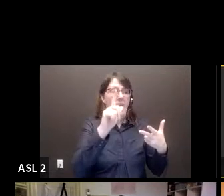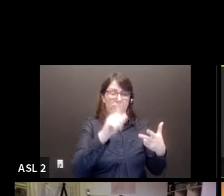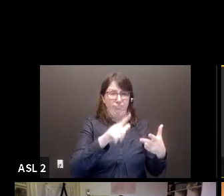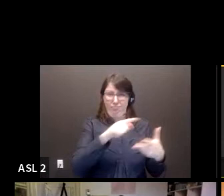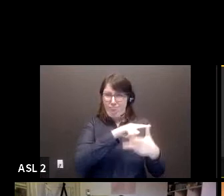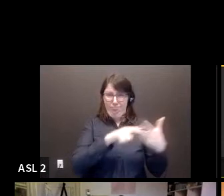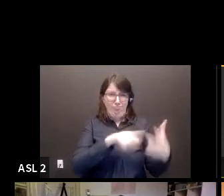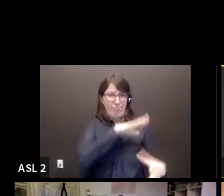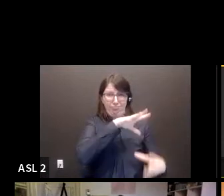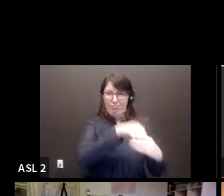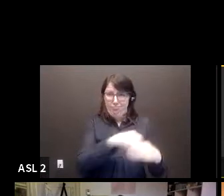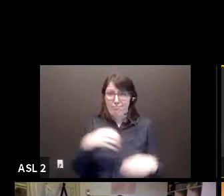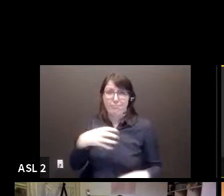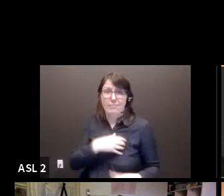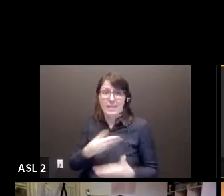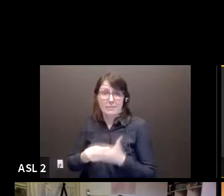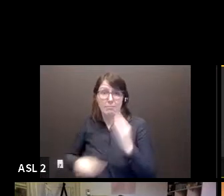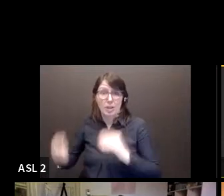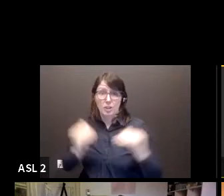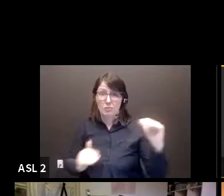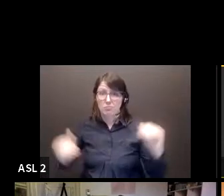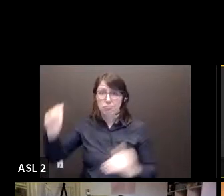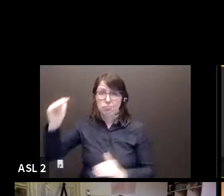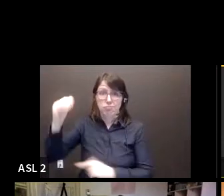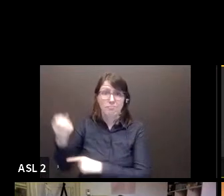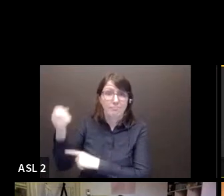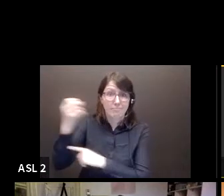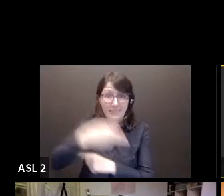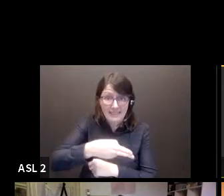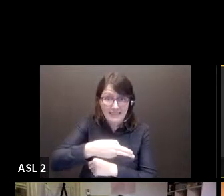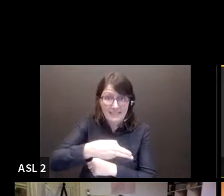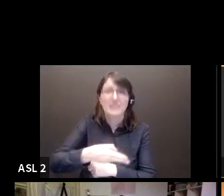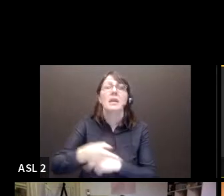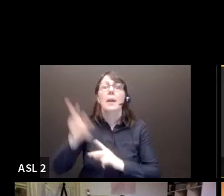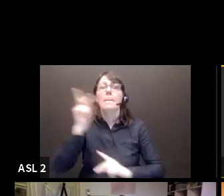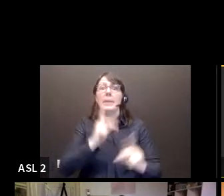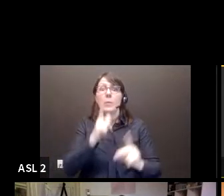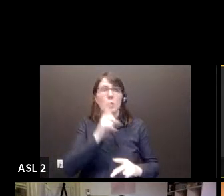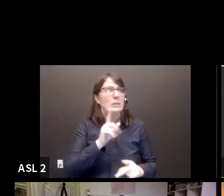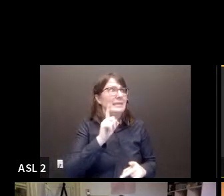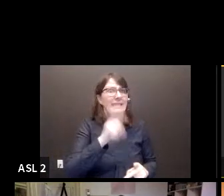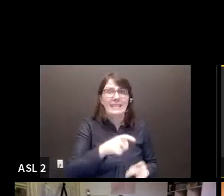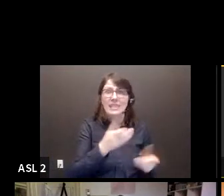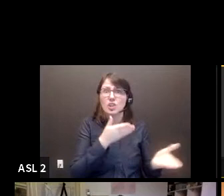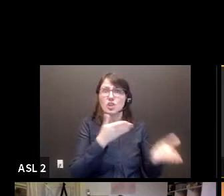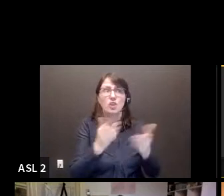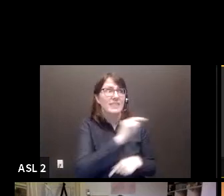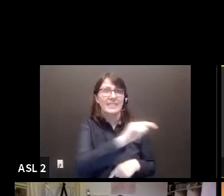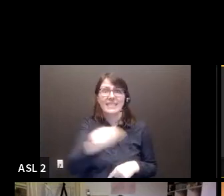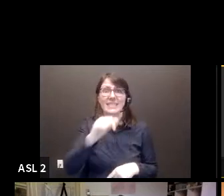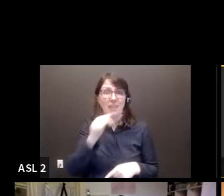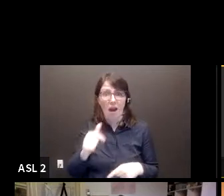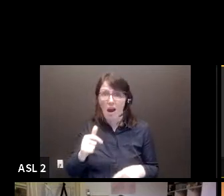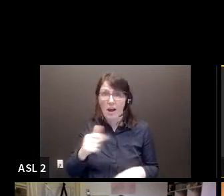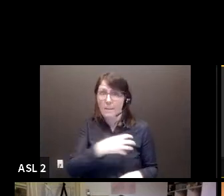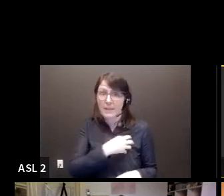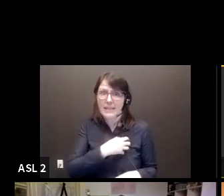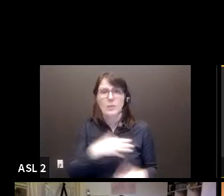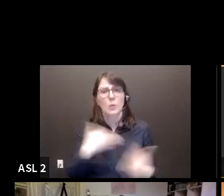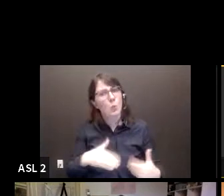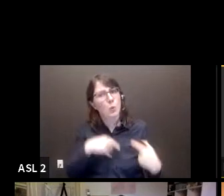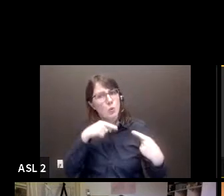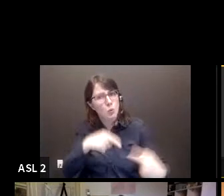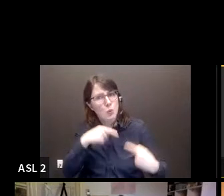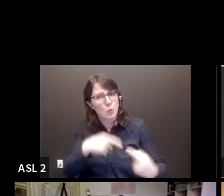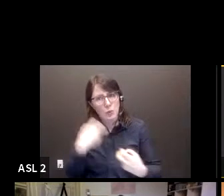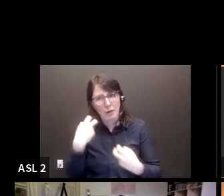city budget or tried to access non-police services looking at the budget by line item like we just did